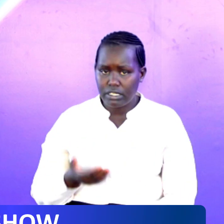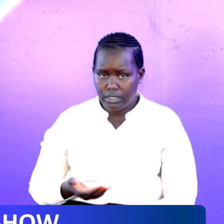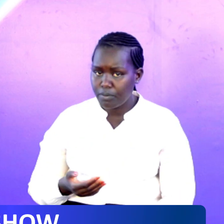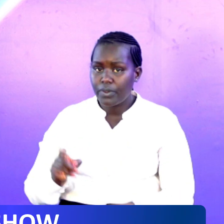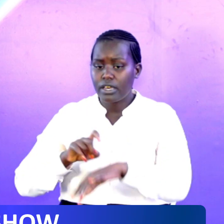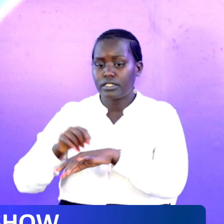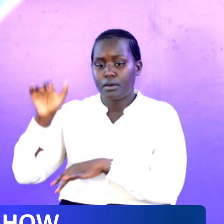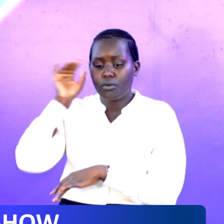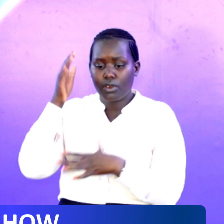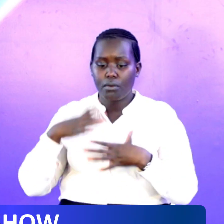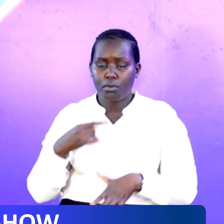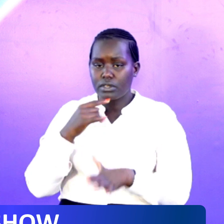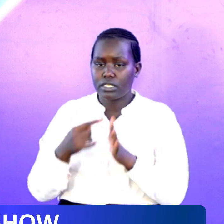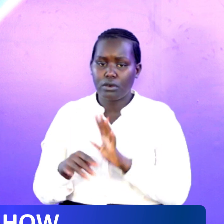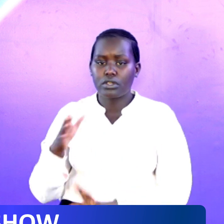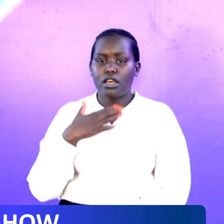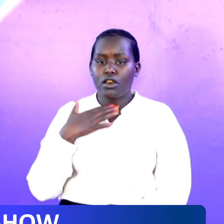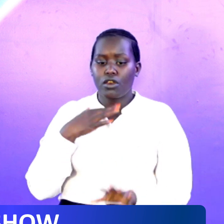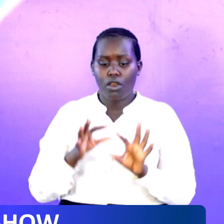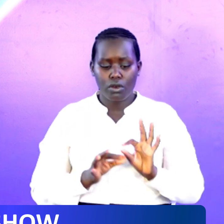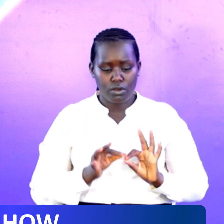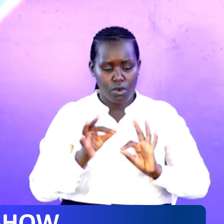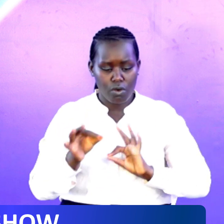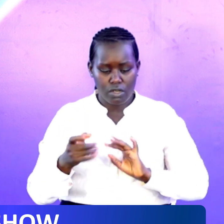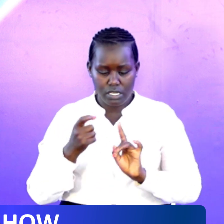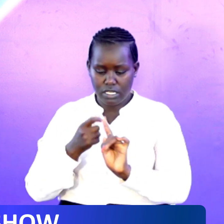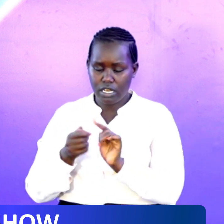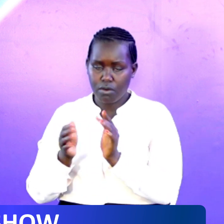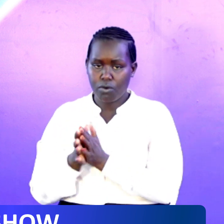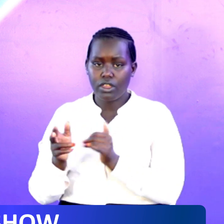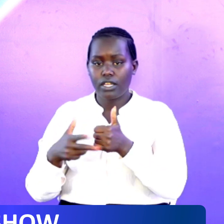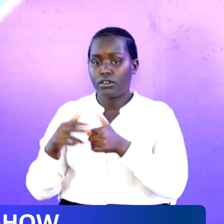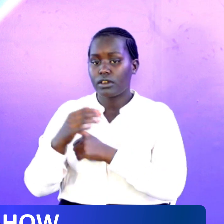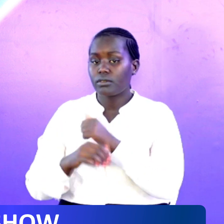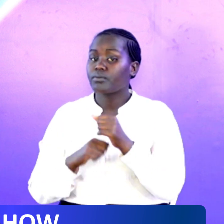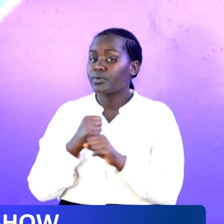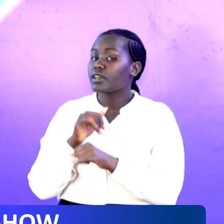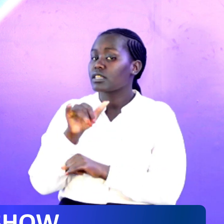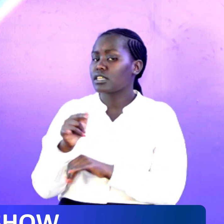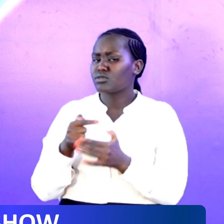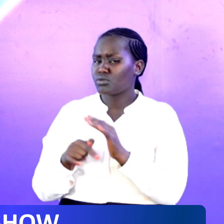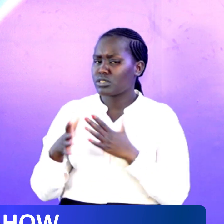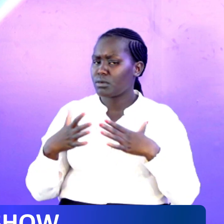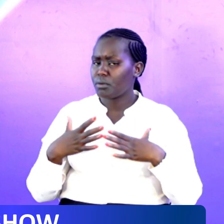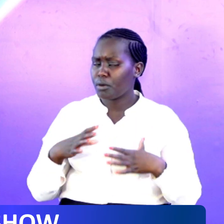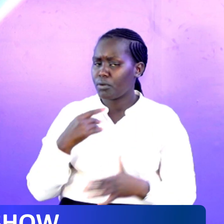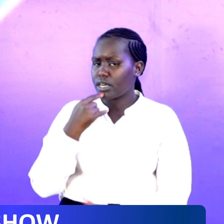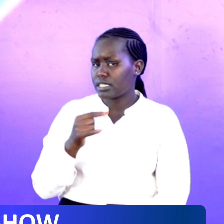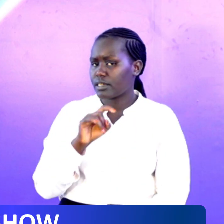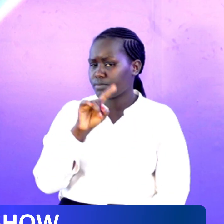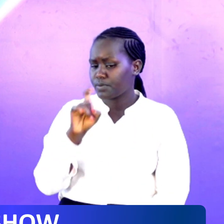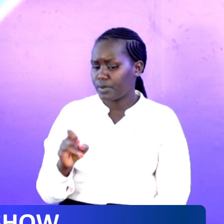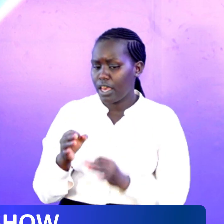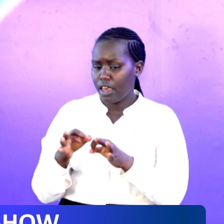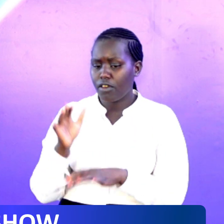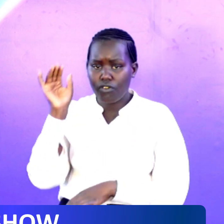hear people saying that they want to extend their term by 7 years, isn't it? Is that what people are saying? when you hear